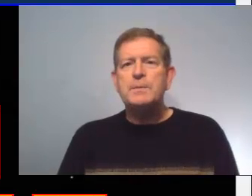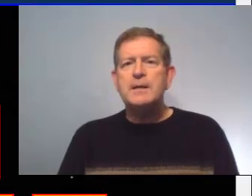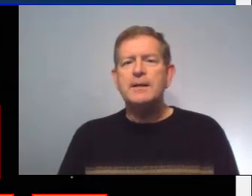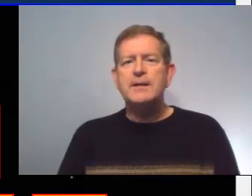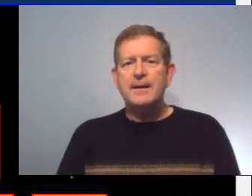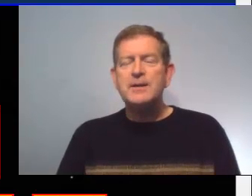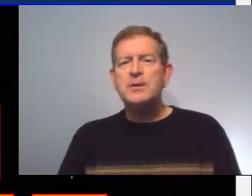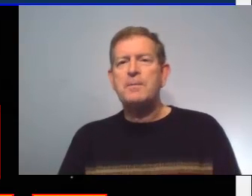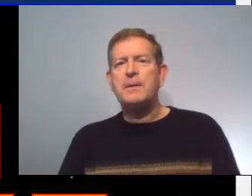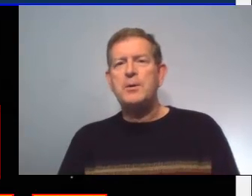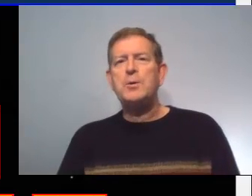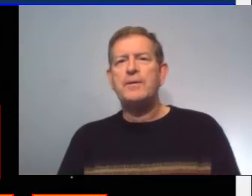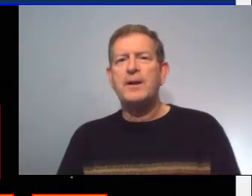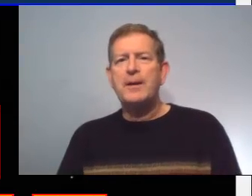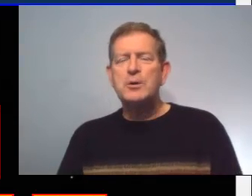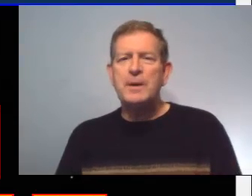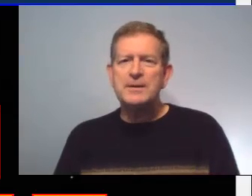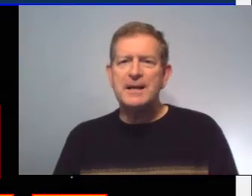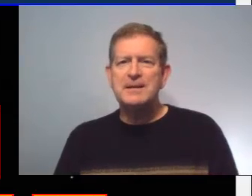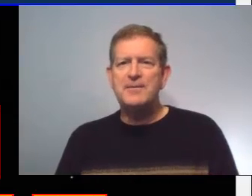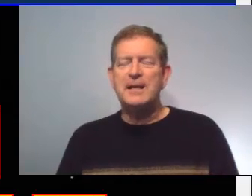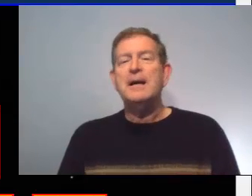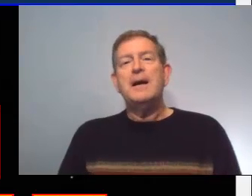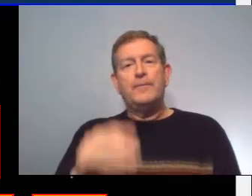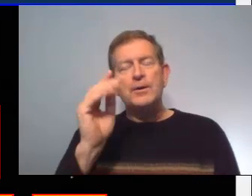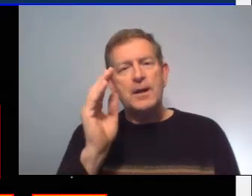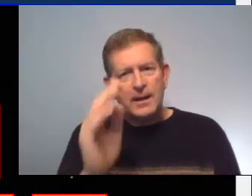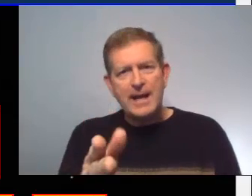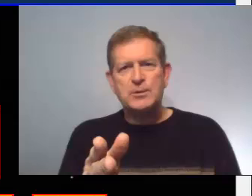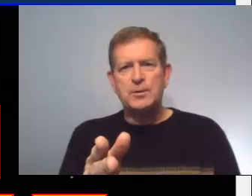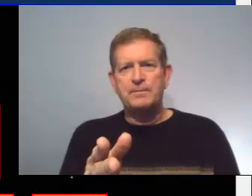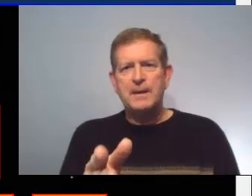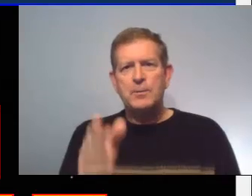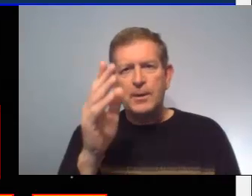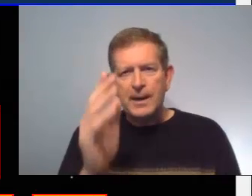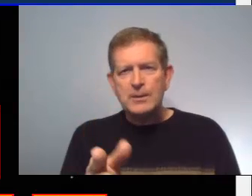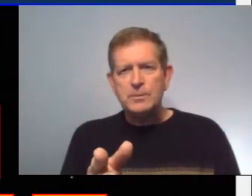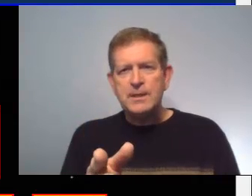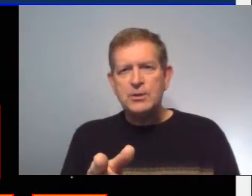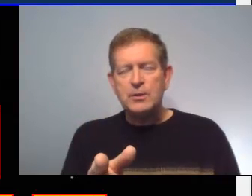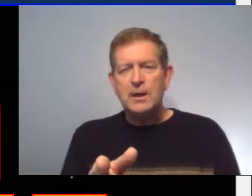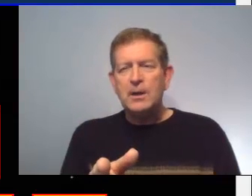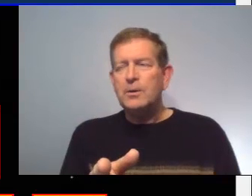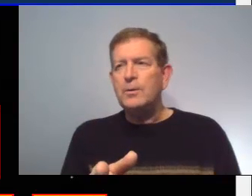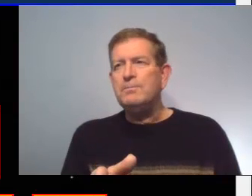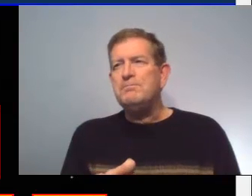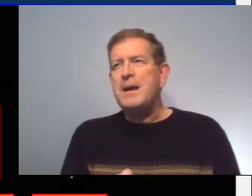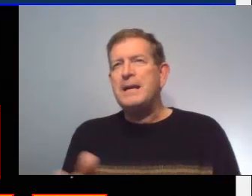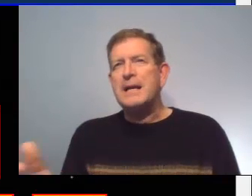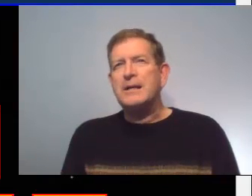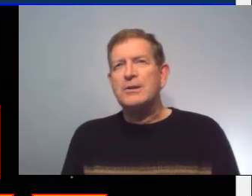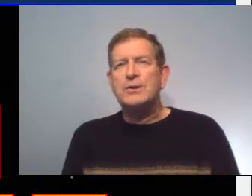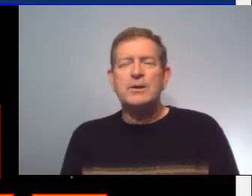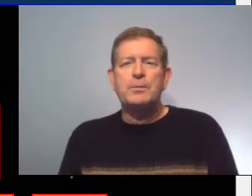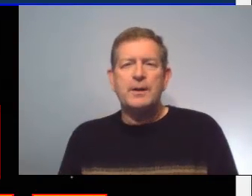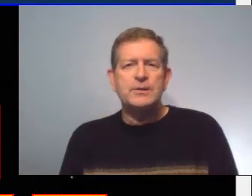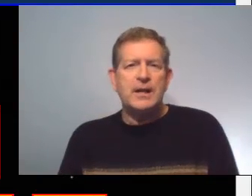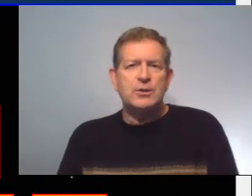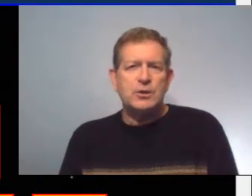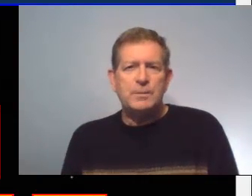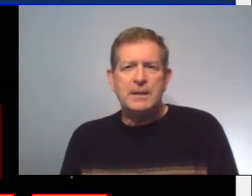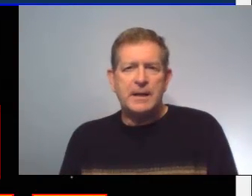No, it's because, and this is the beauty of the Language Pals activity. If you're in a classroom with a classroom teacher who may not